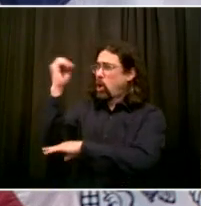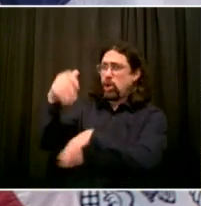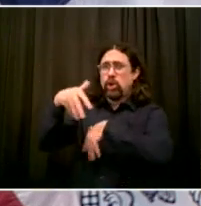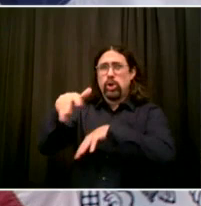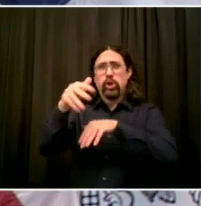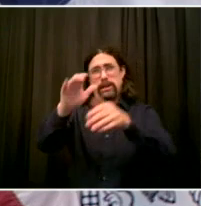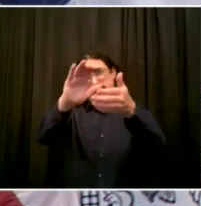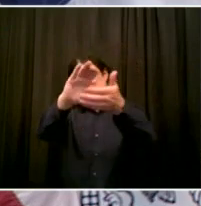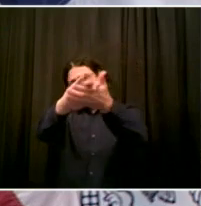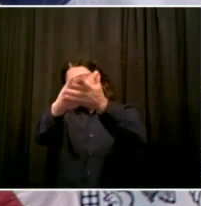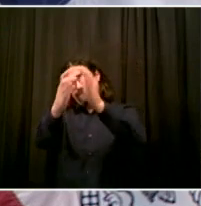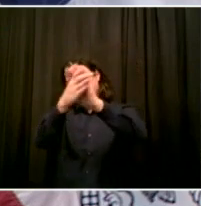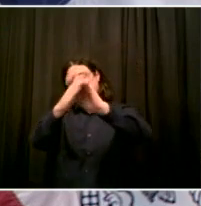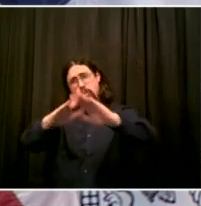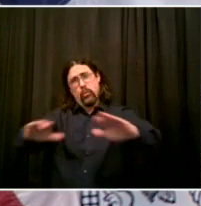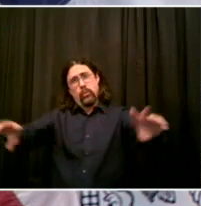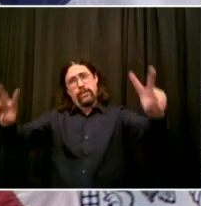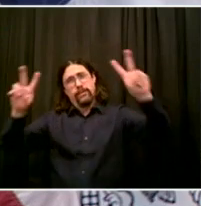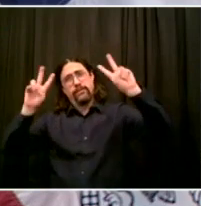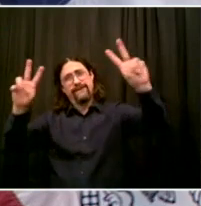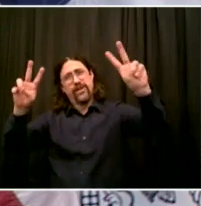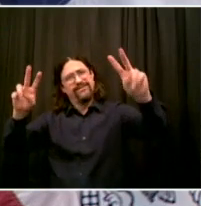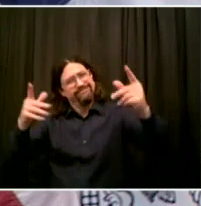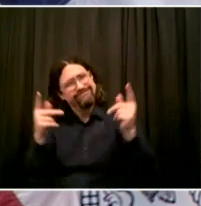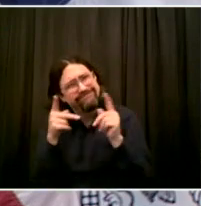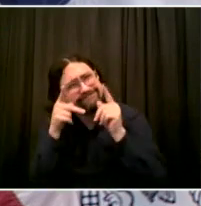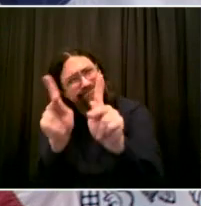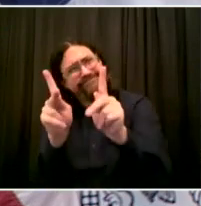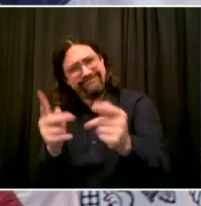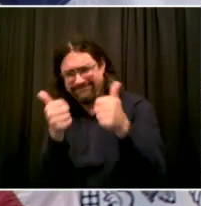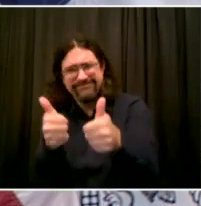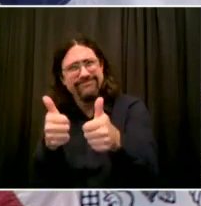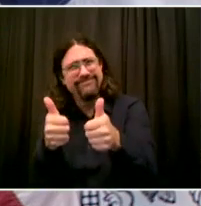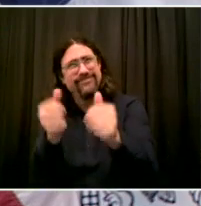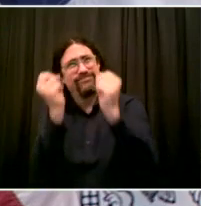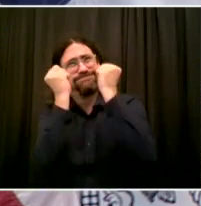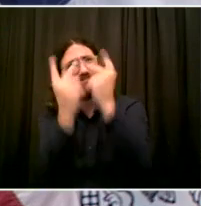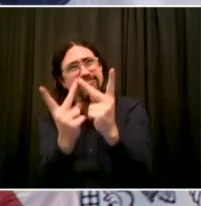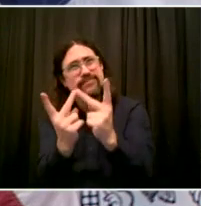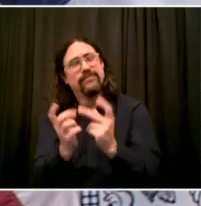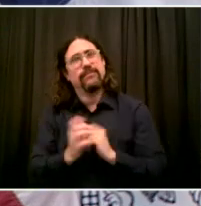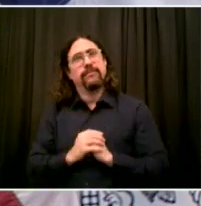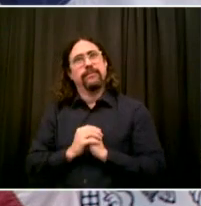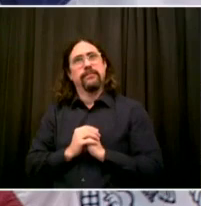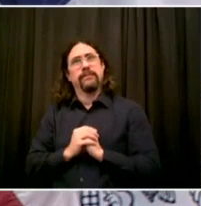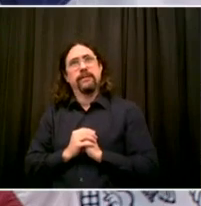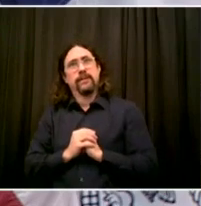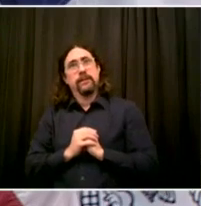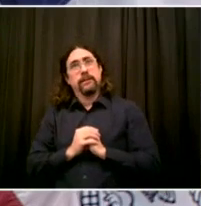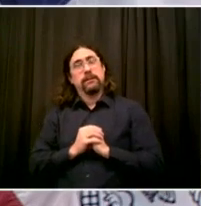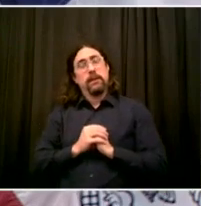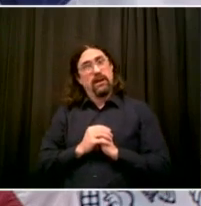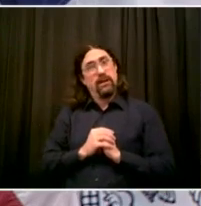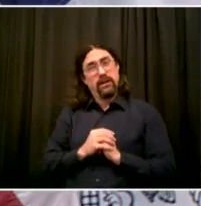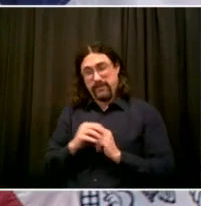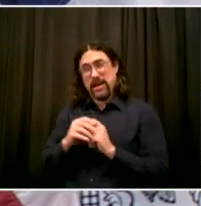anyone, anywhere, whether in protest or anything else, who assaults a police officer, it's unacceptable, and they will suffer the